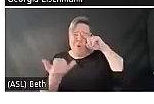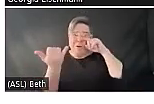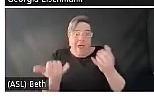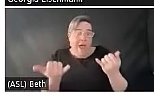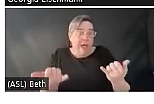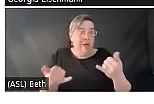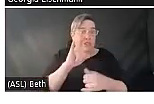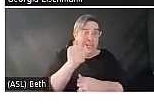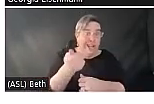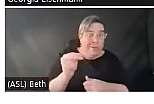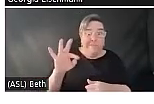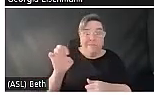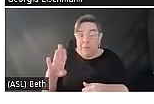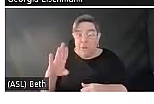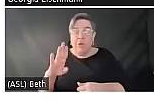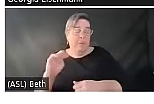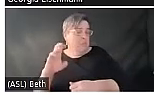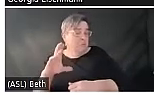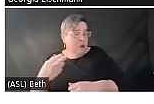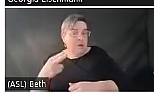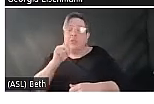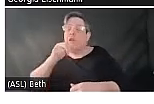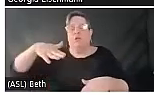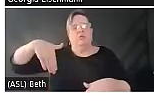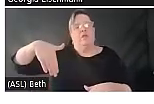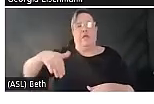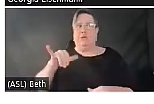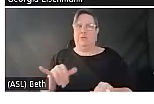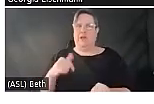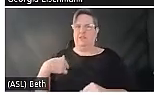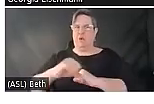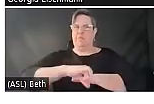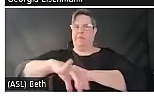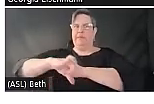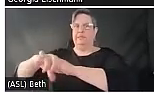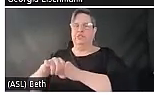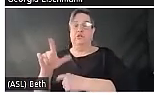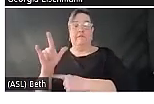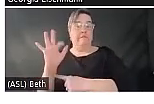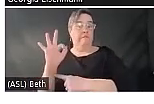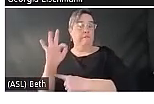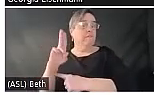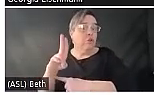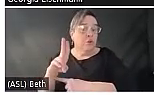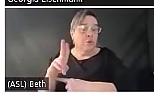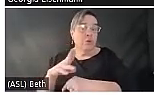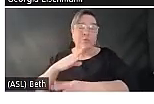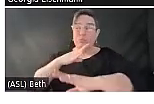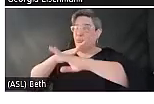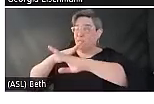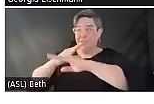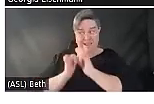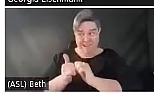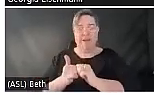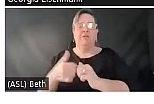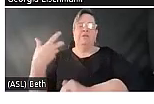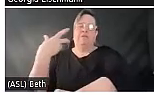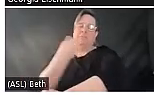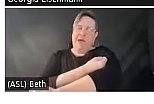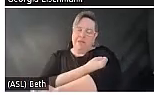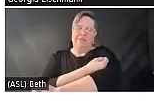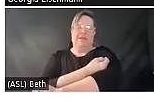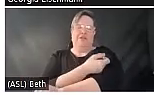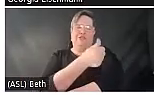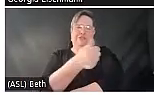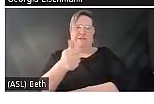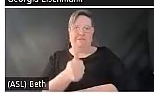are available and folks should get their vaccine. That's our message with influenza. We can really protect ourselves and others by getting vaccinated. For